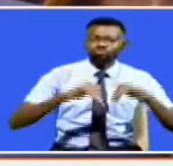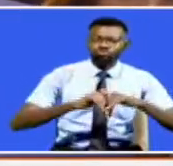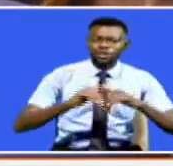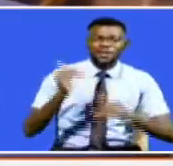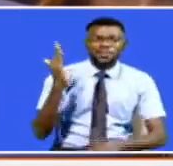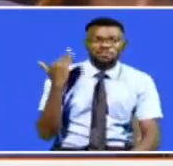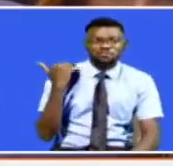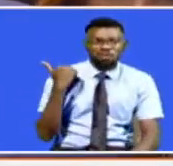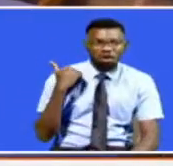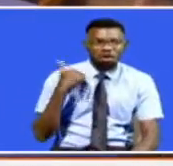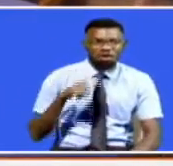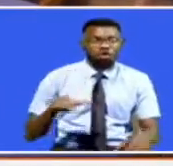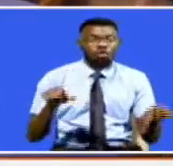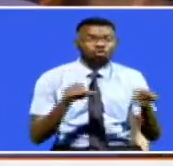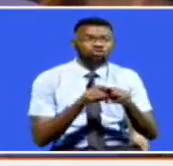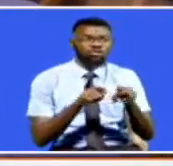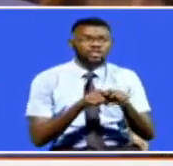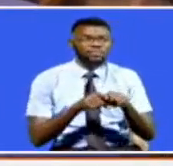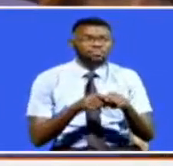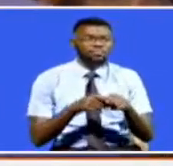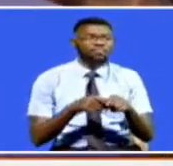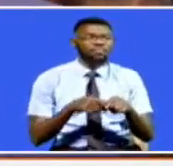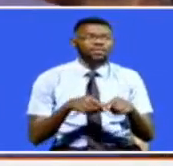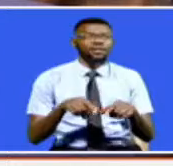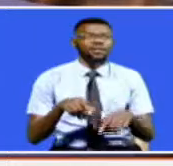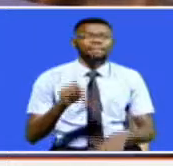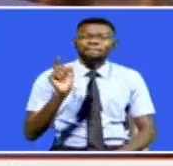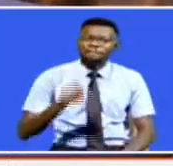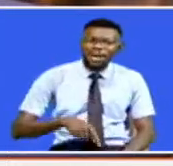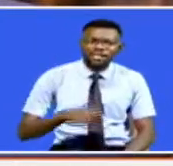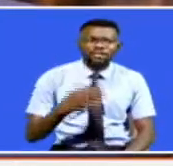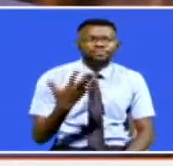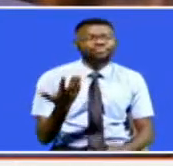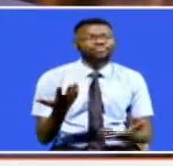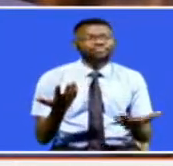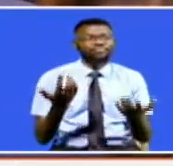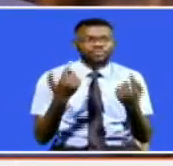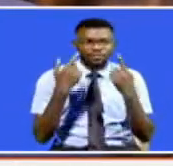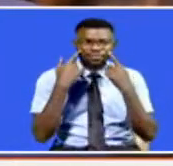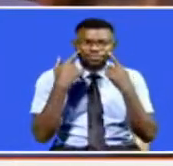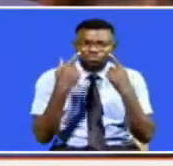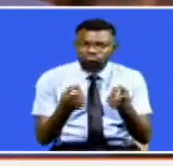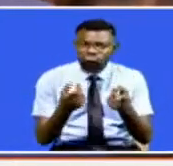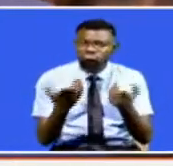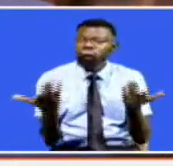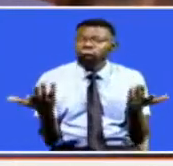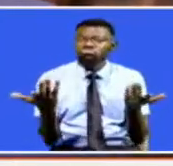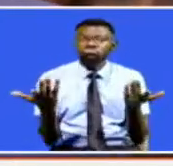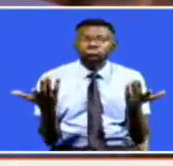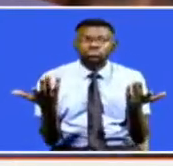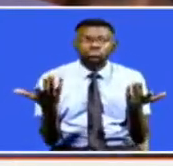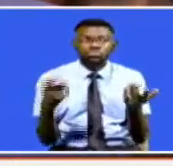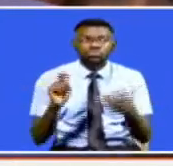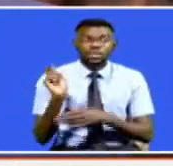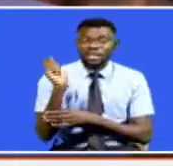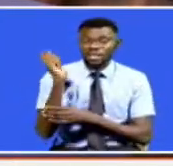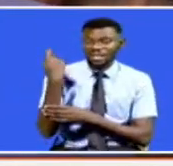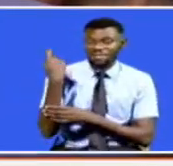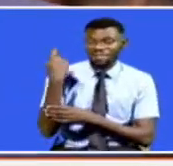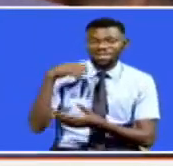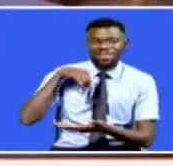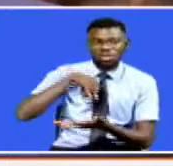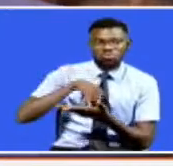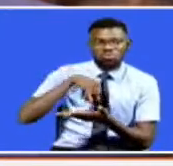draft green and fiscal green regulations or laws that will ensure that Kenya becomes among the